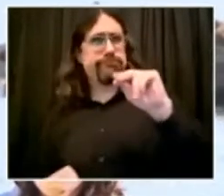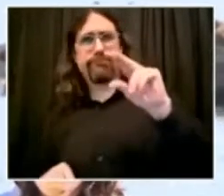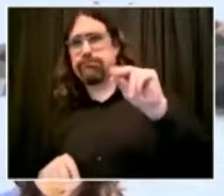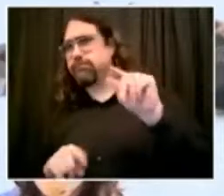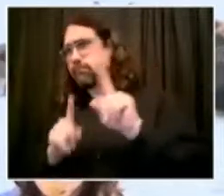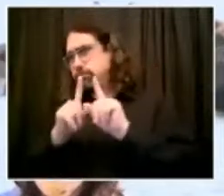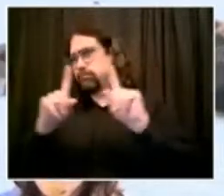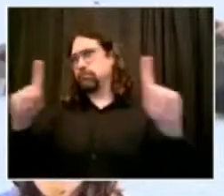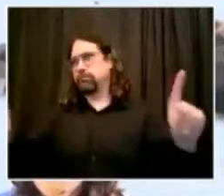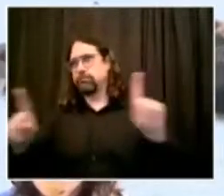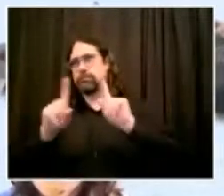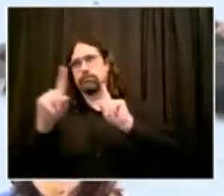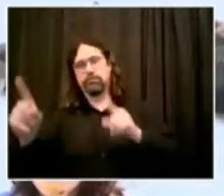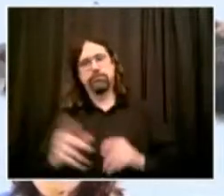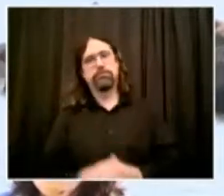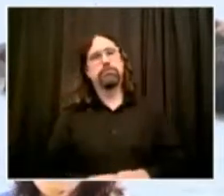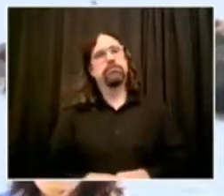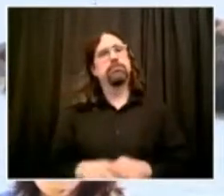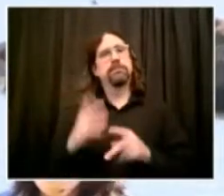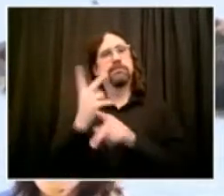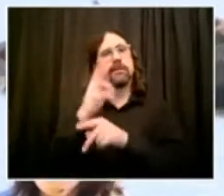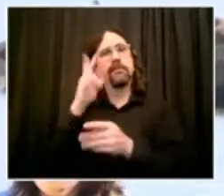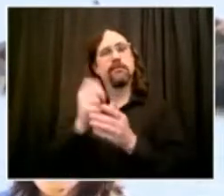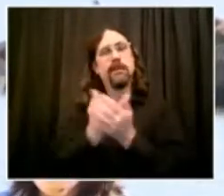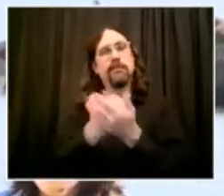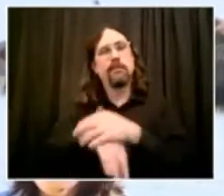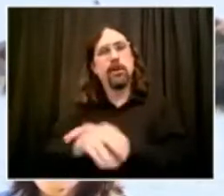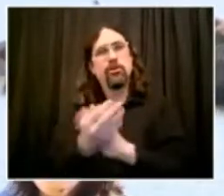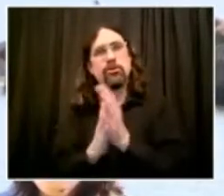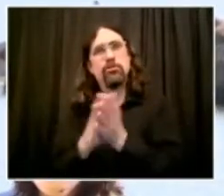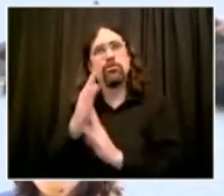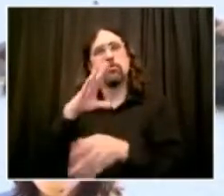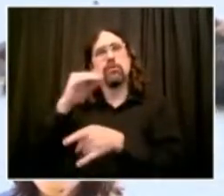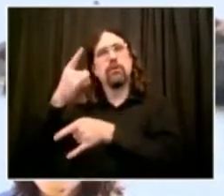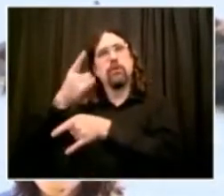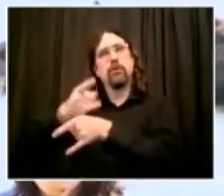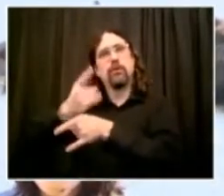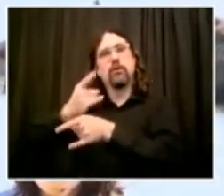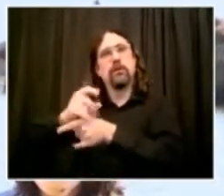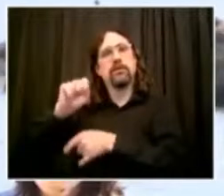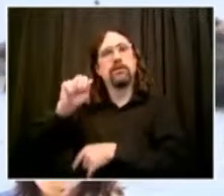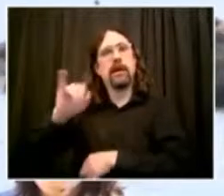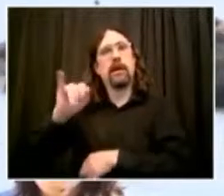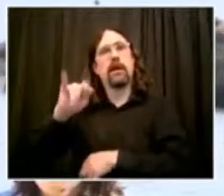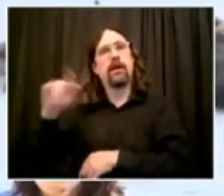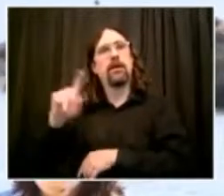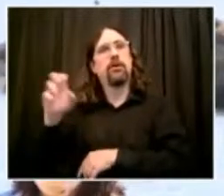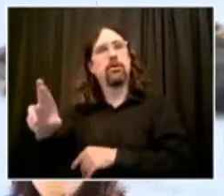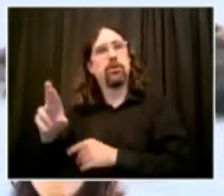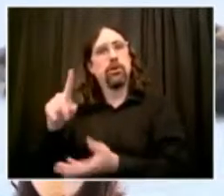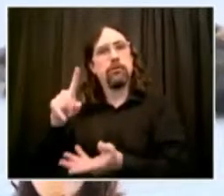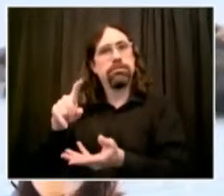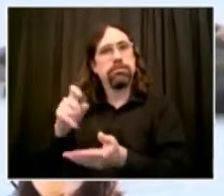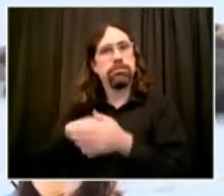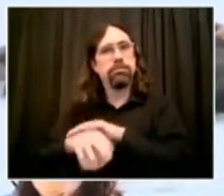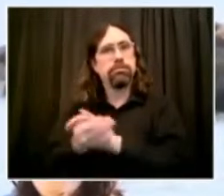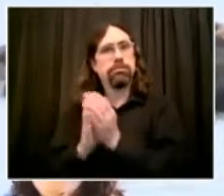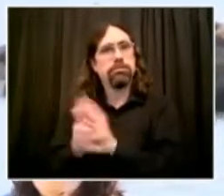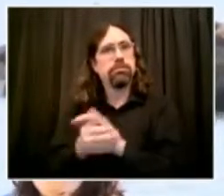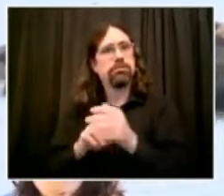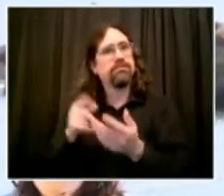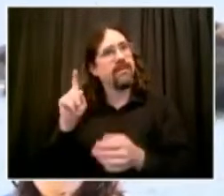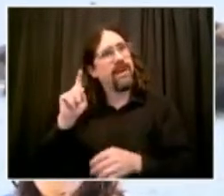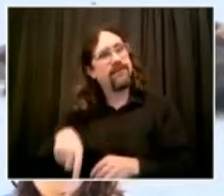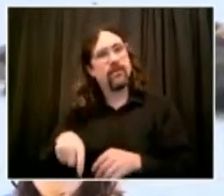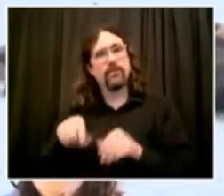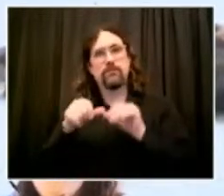sanitizer. And so when we have individuals that are outdoors in protest, we need every single one